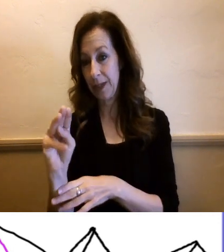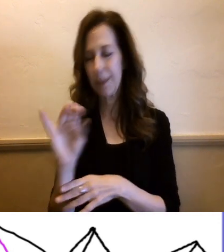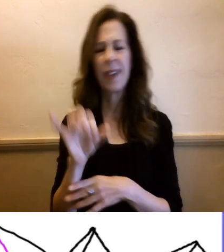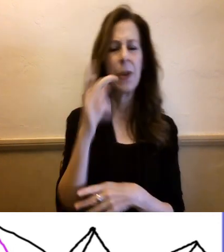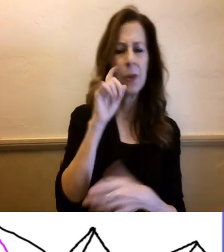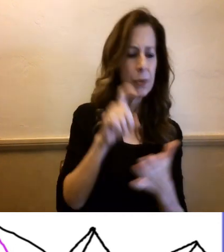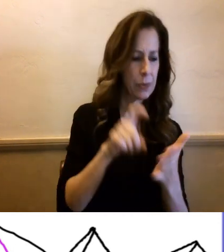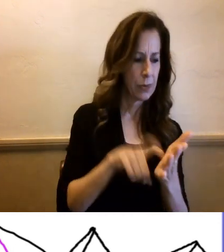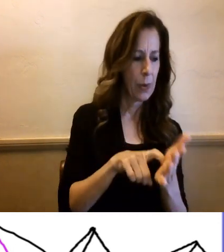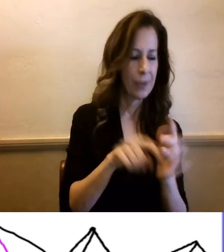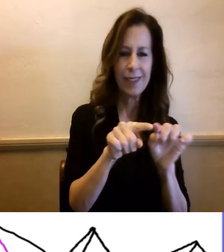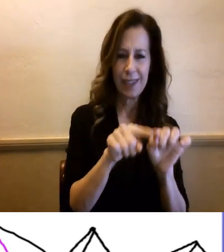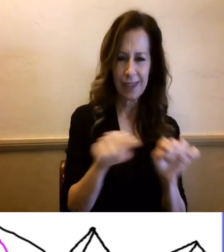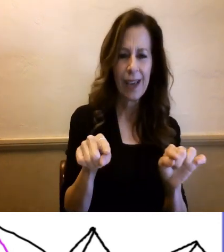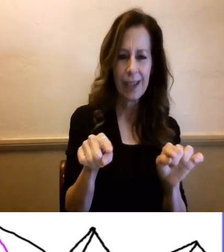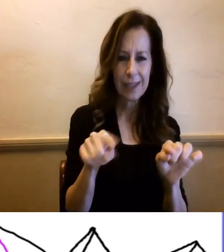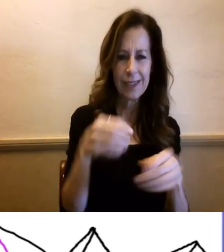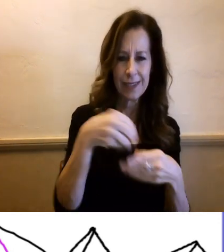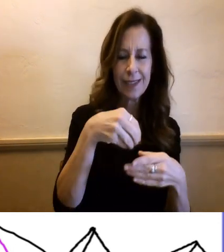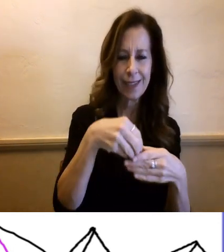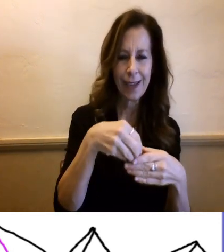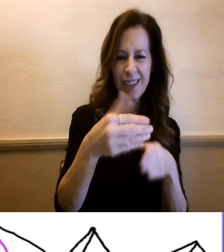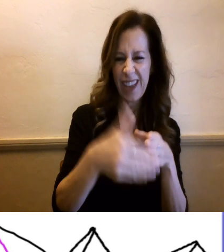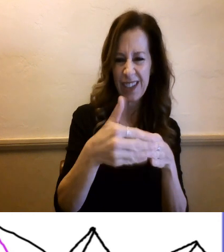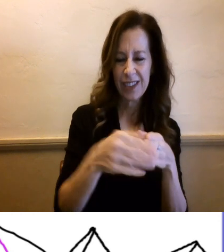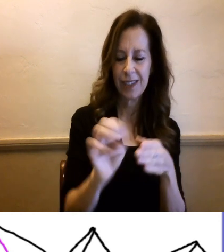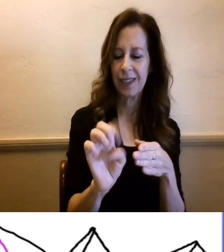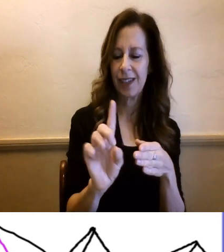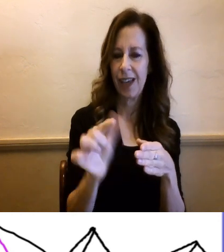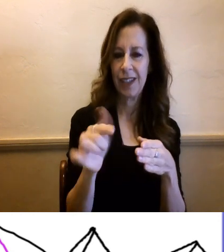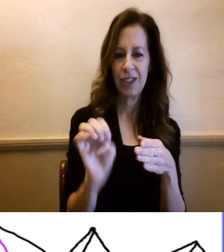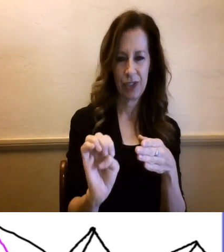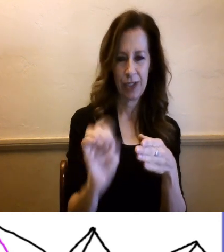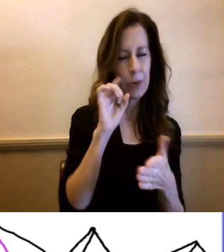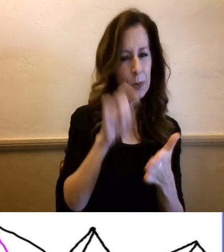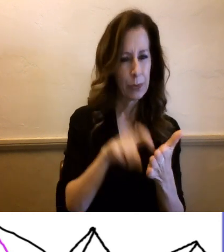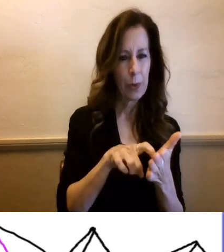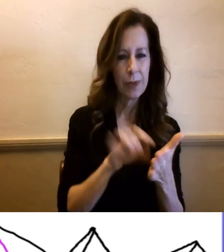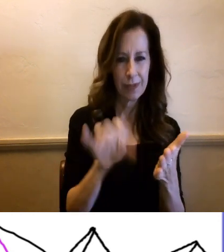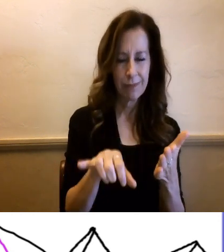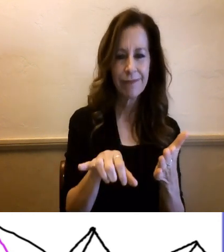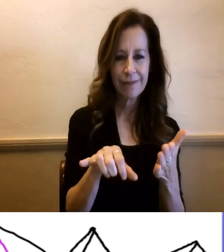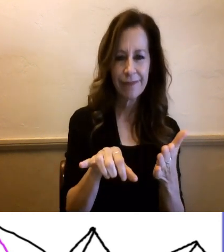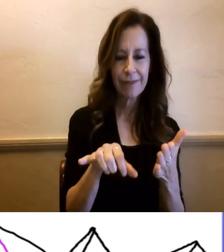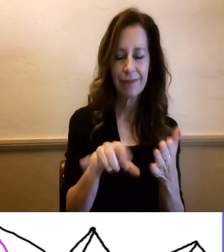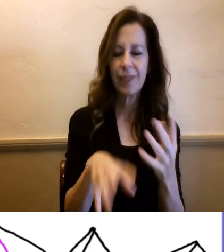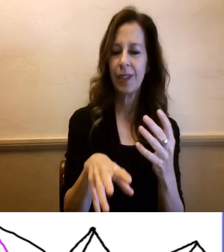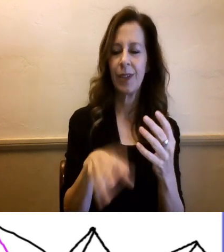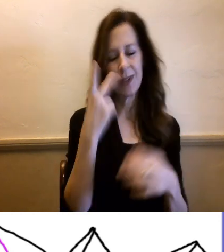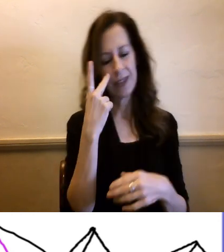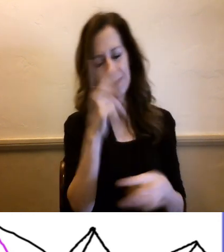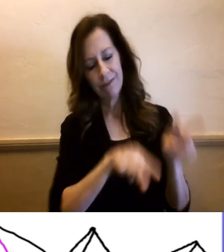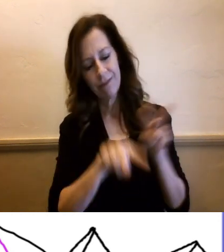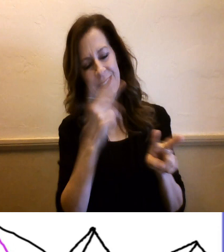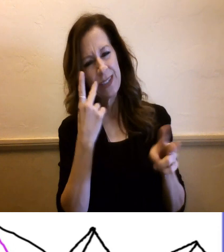you can see the lines, all right, that are in it, the edges. They're called edges, right? You can see them through it, just so you can kind